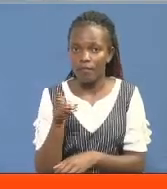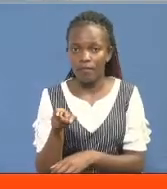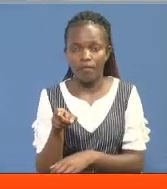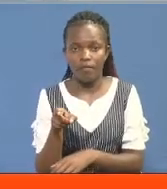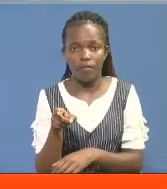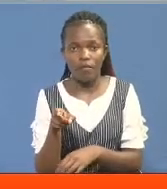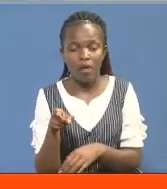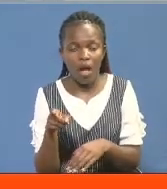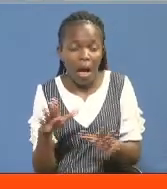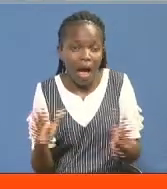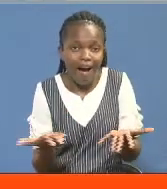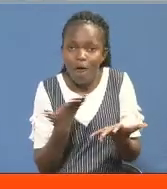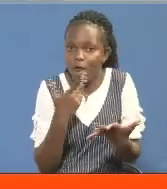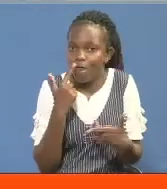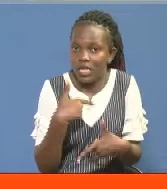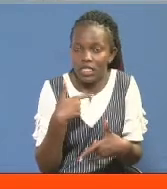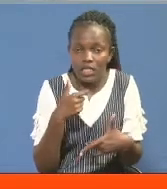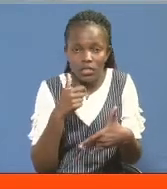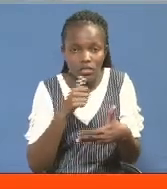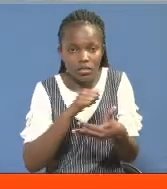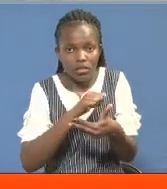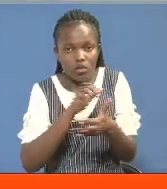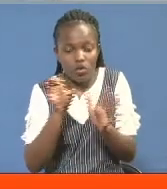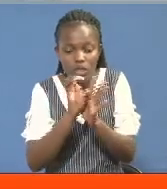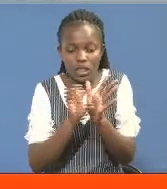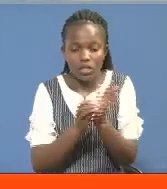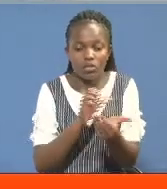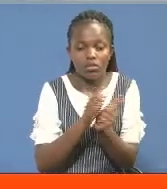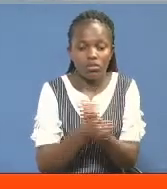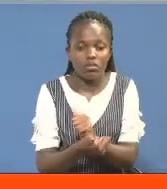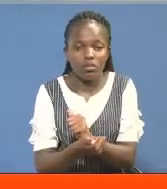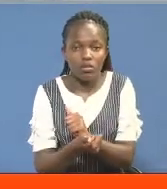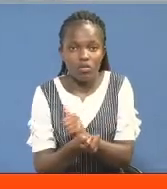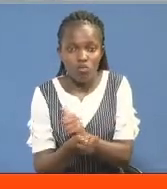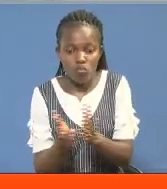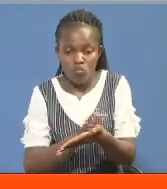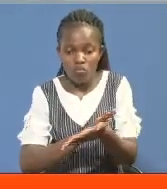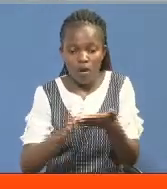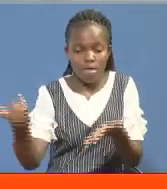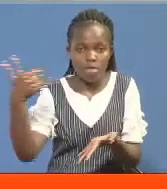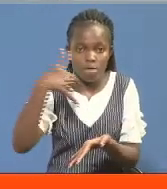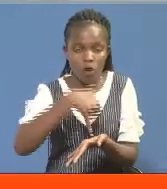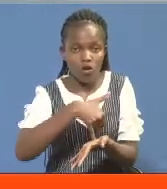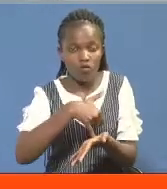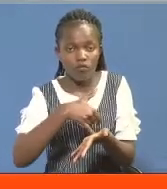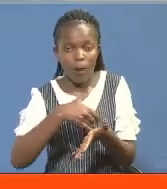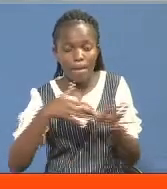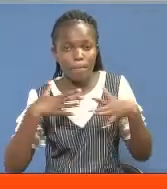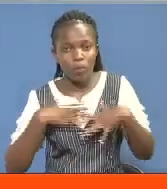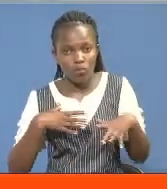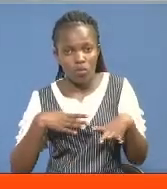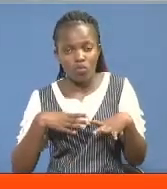as to how we ended up changing the constitution without involving members of the public actively.